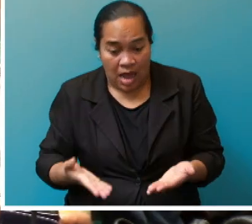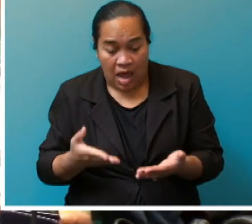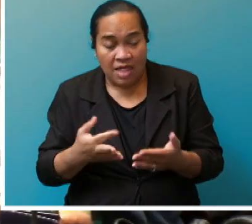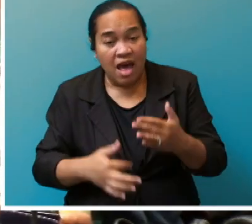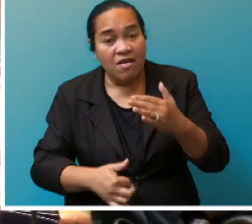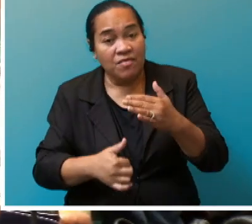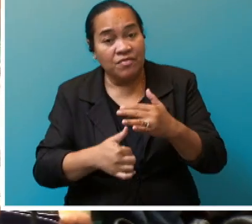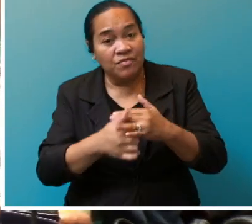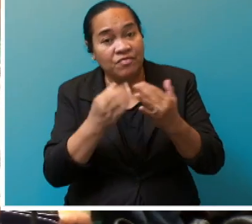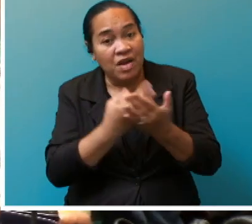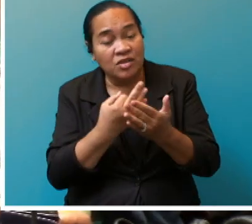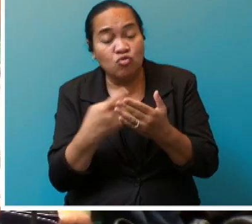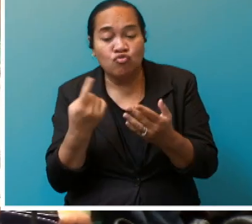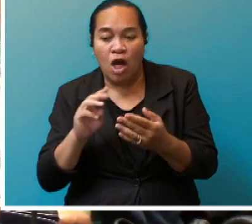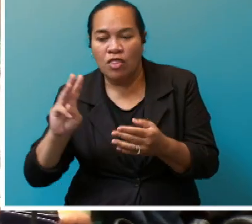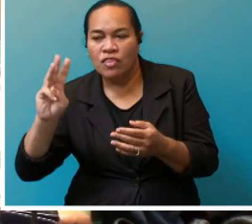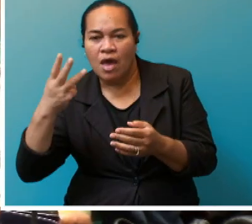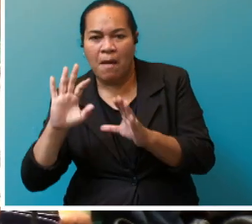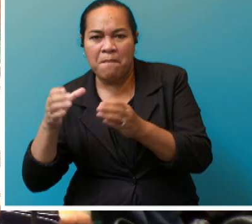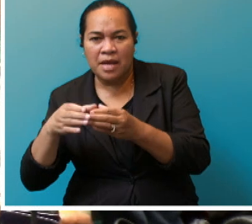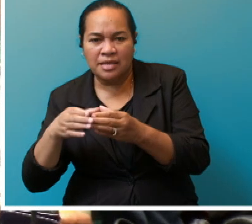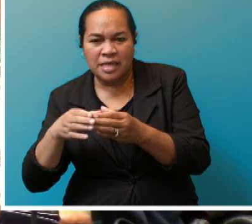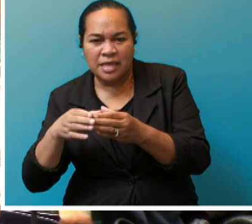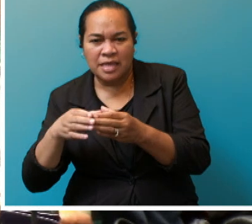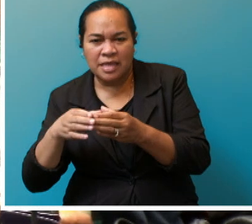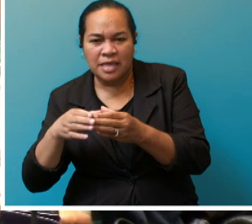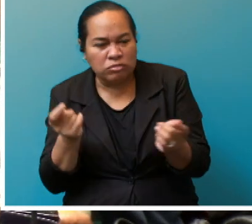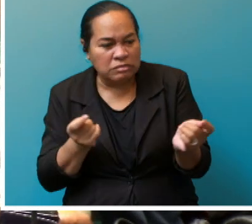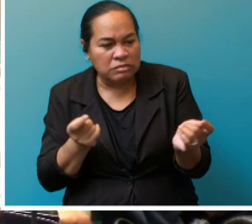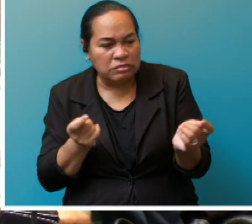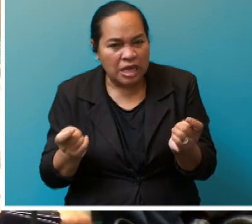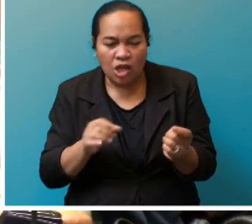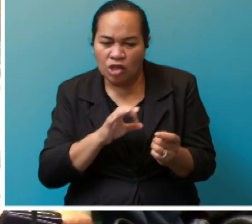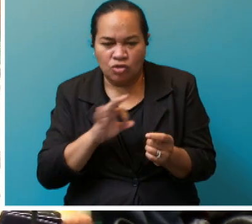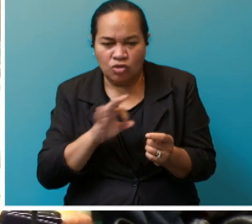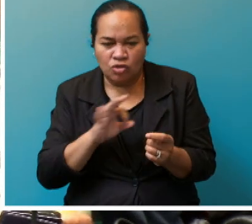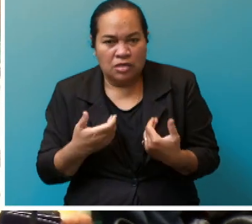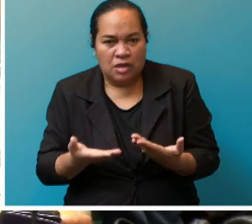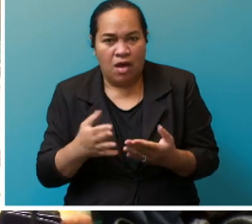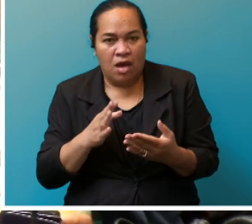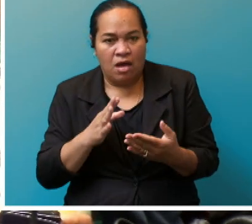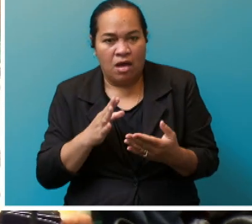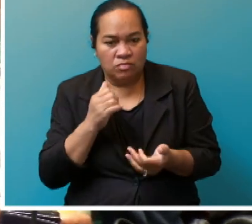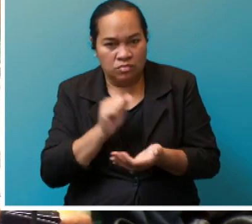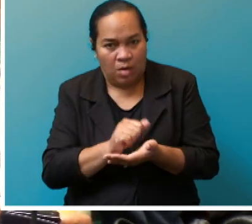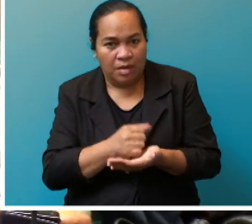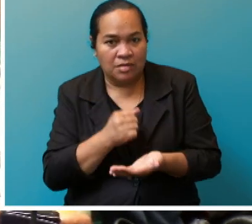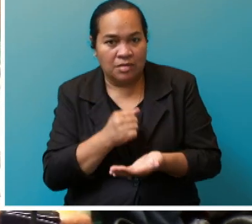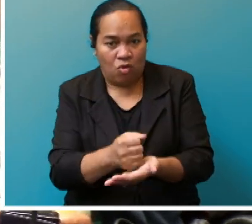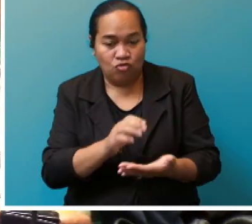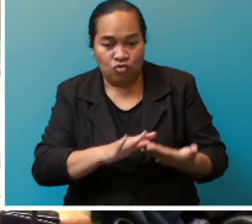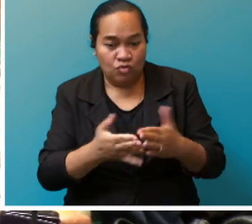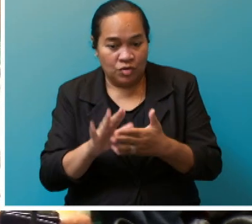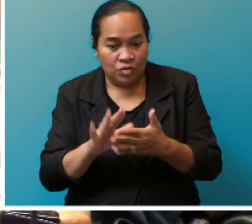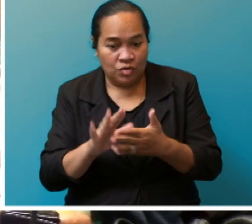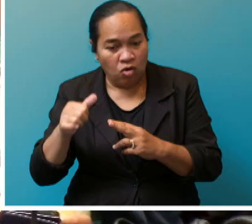often managed by third parties, fragmented and ill-equipped to provide direct support to communities. Standards and safeguards